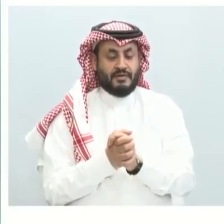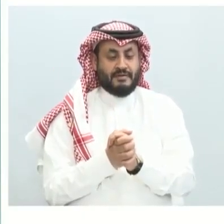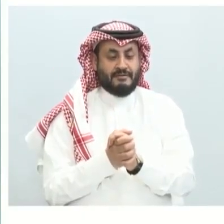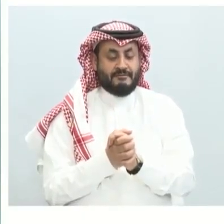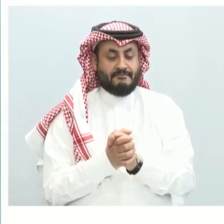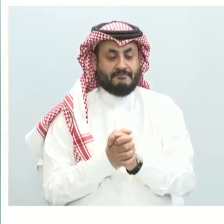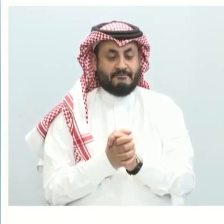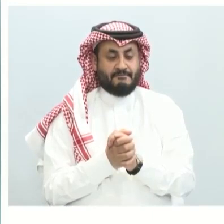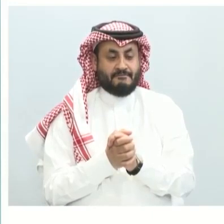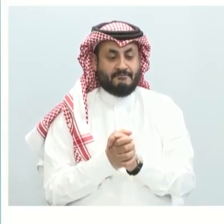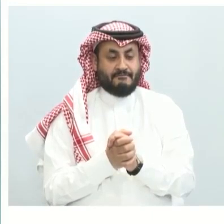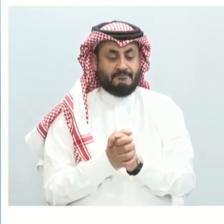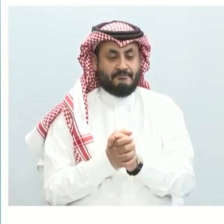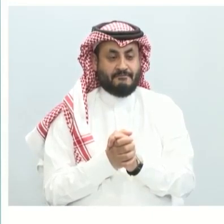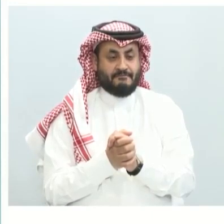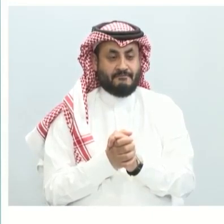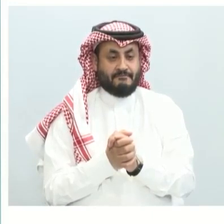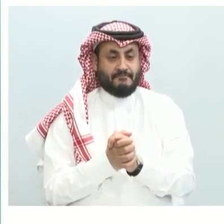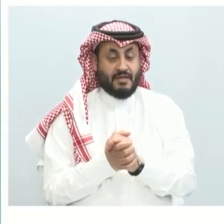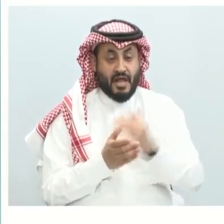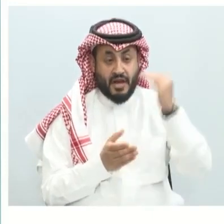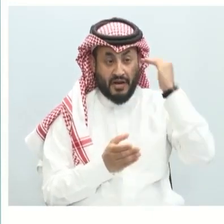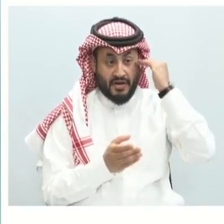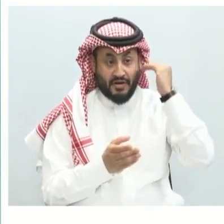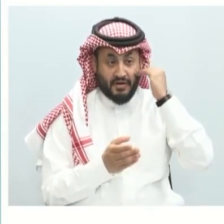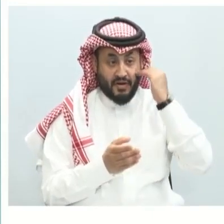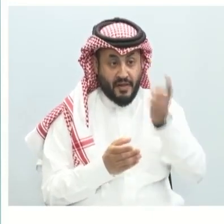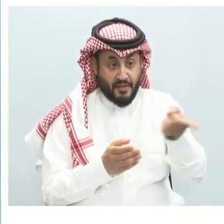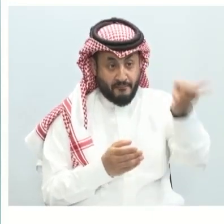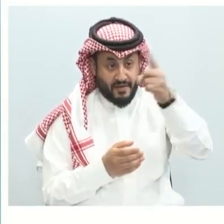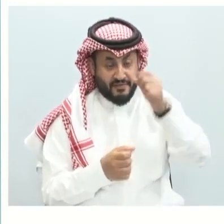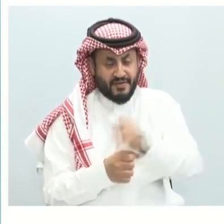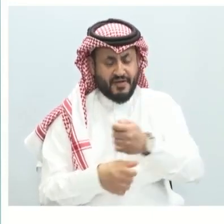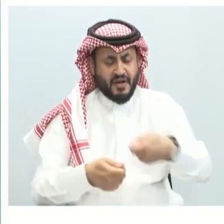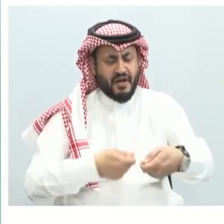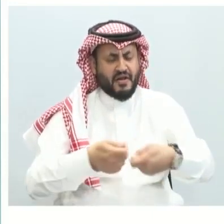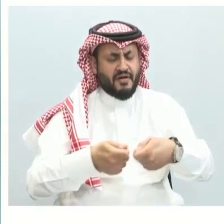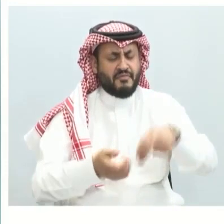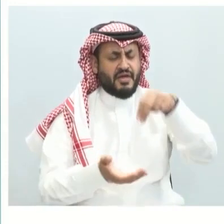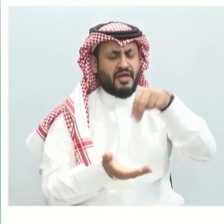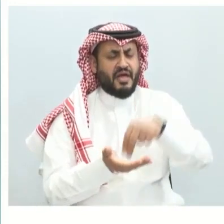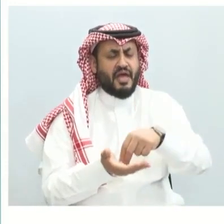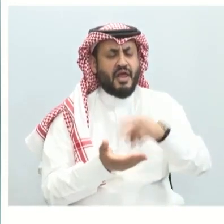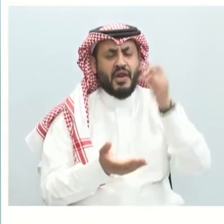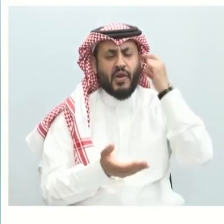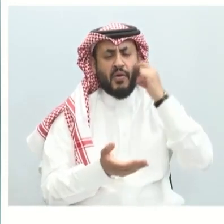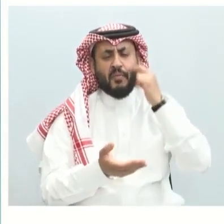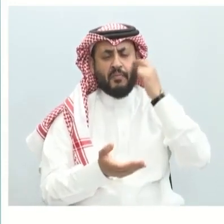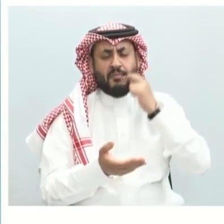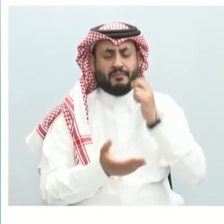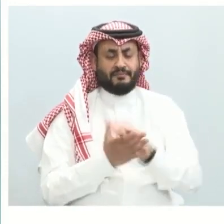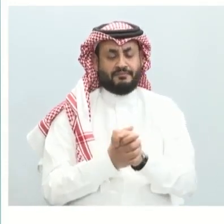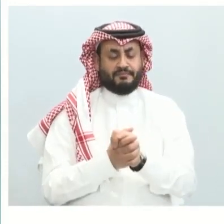The fourth one. She is going to shop in Dubai. She